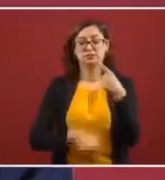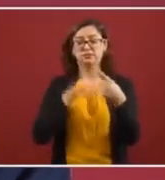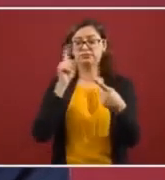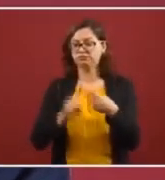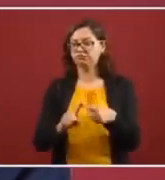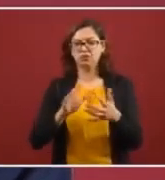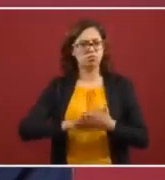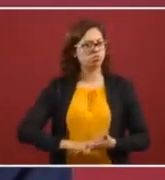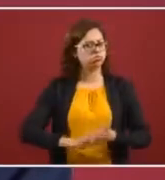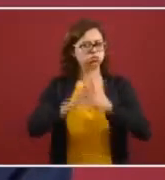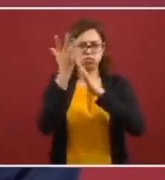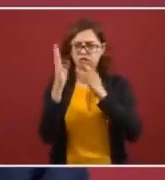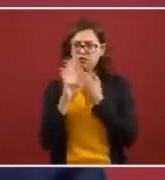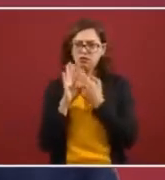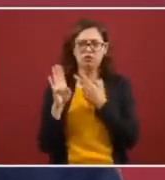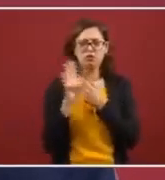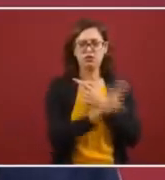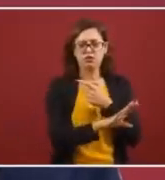No violence.